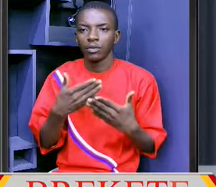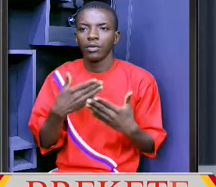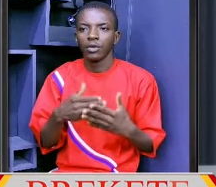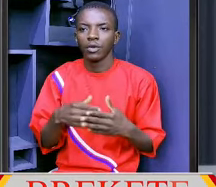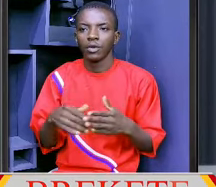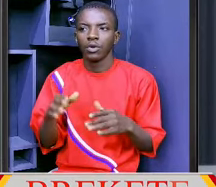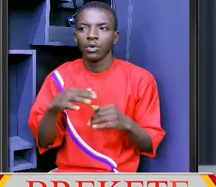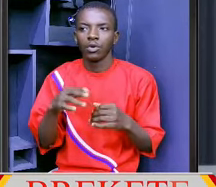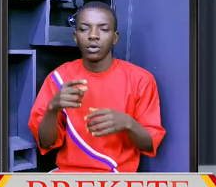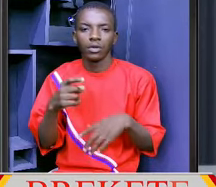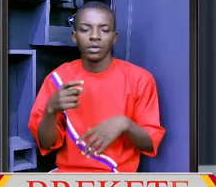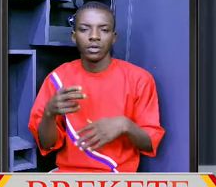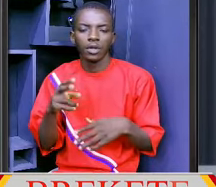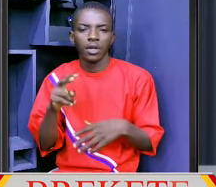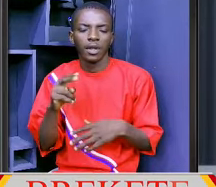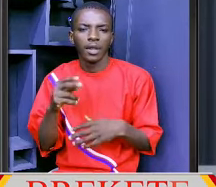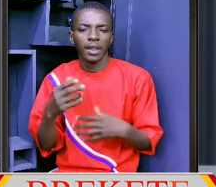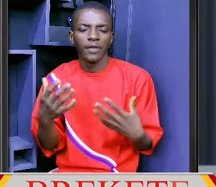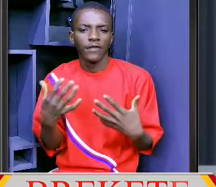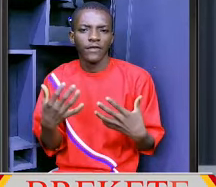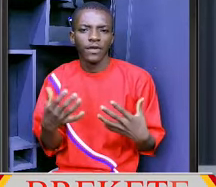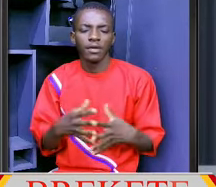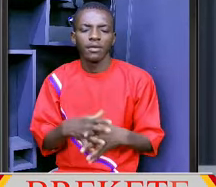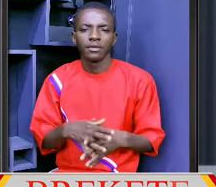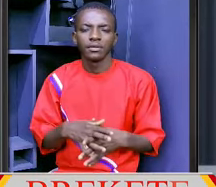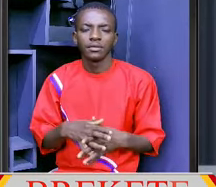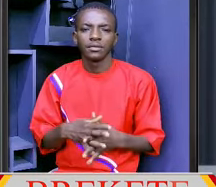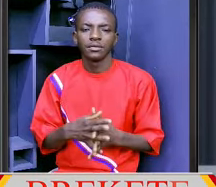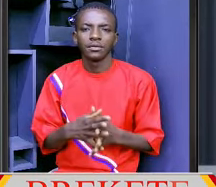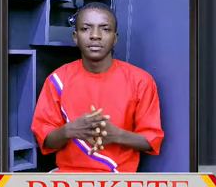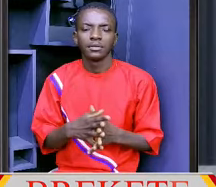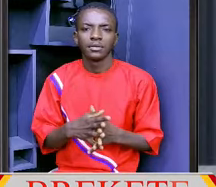you dey under tension, you dey nervous.